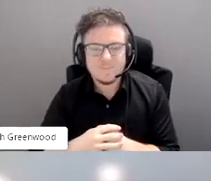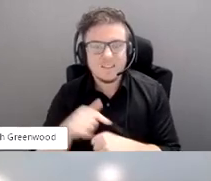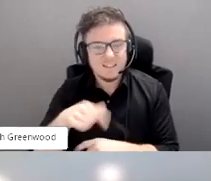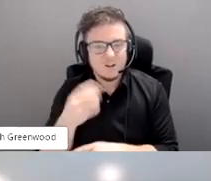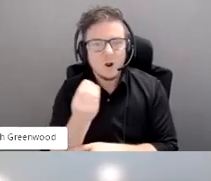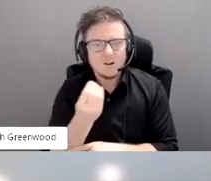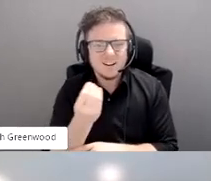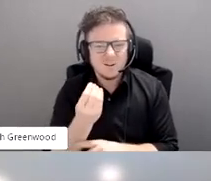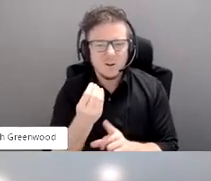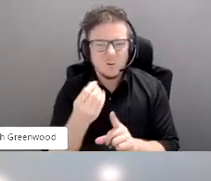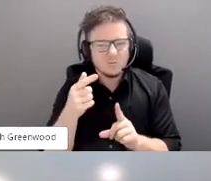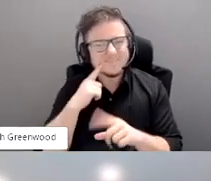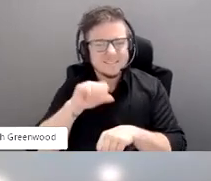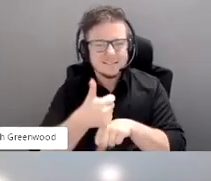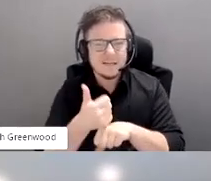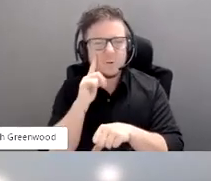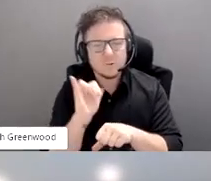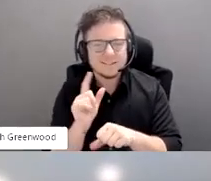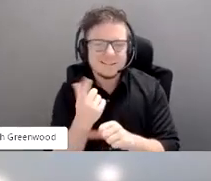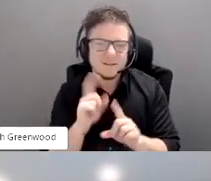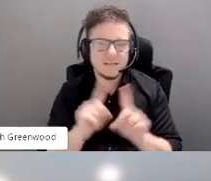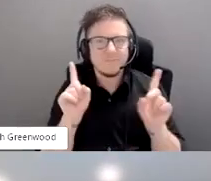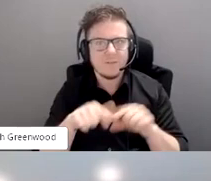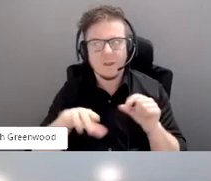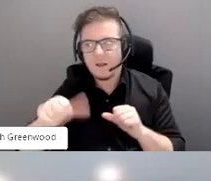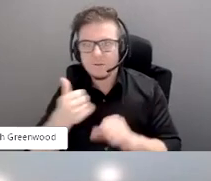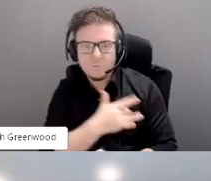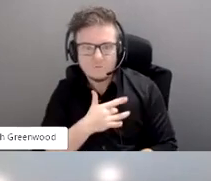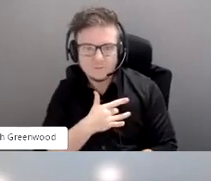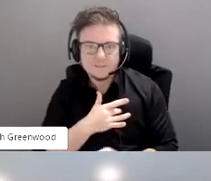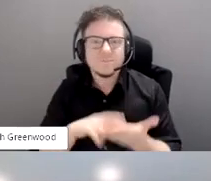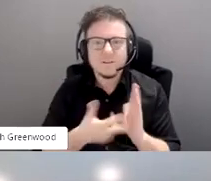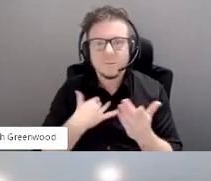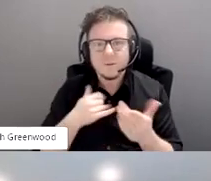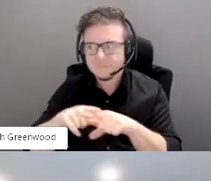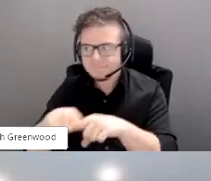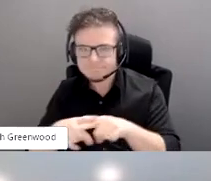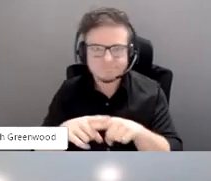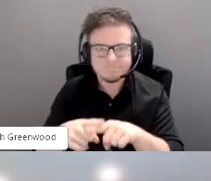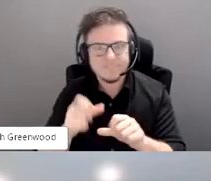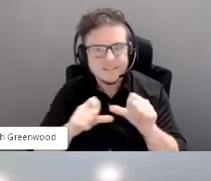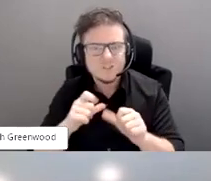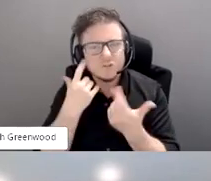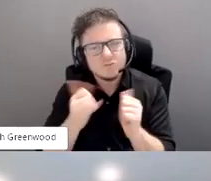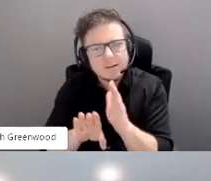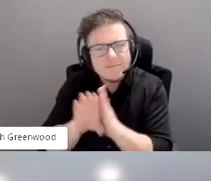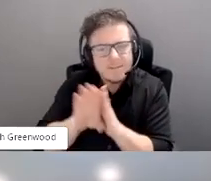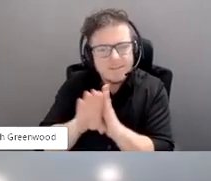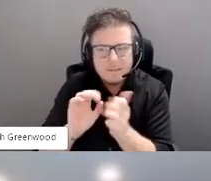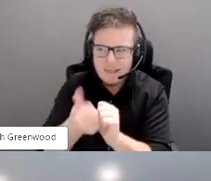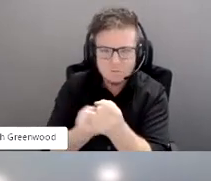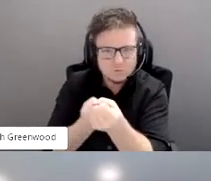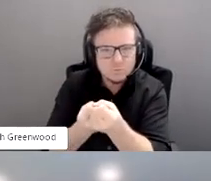little bit different than other provinces. So we really do need to rely on each other to develop those pathways to support one another and